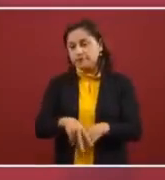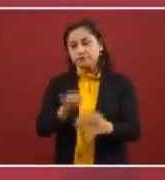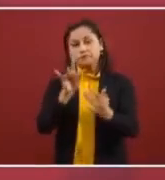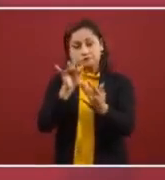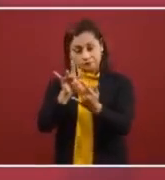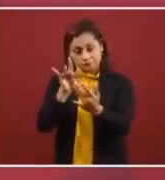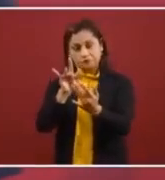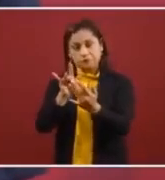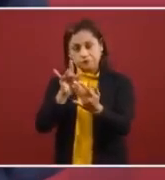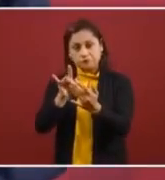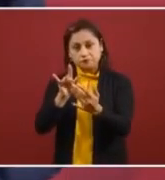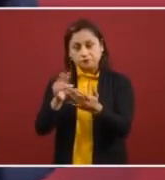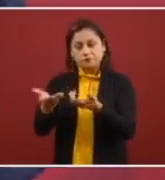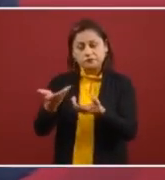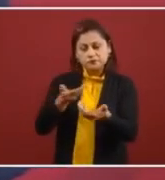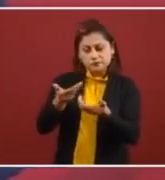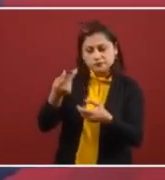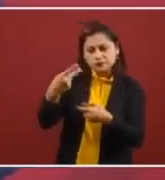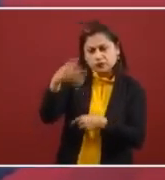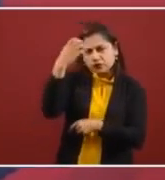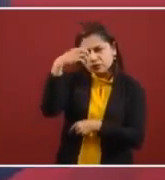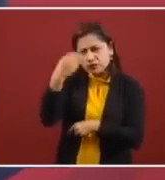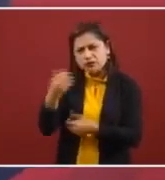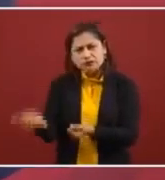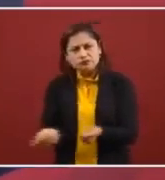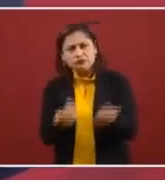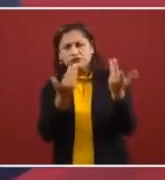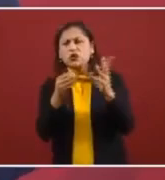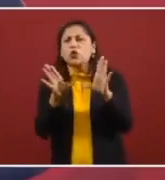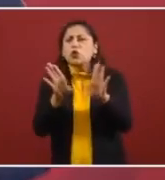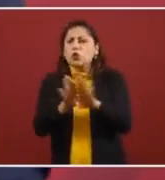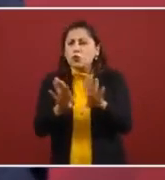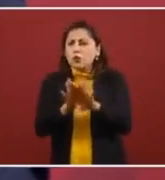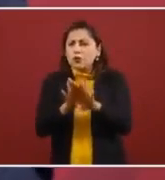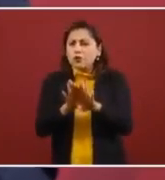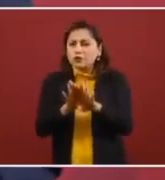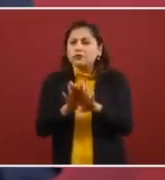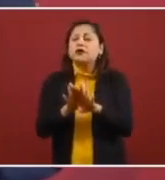there is a communication and an exchange of ideas and experiences.